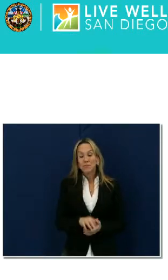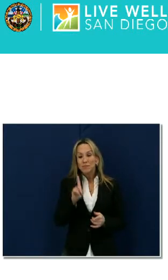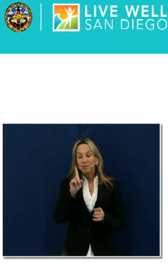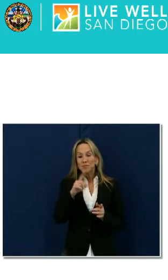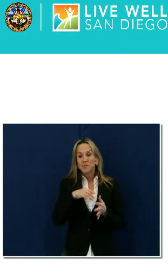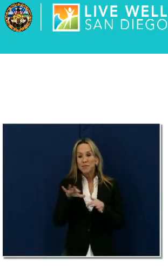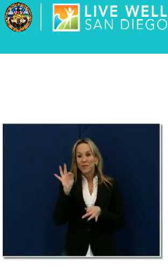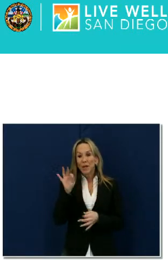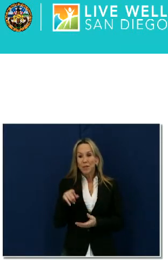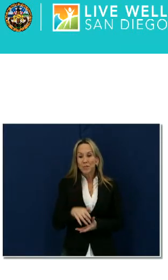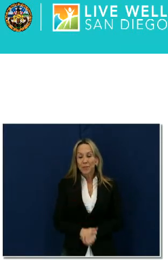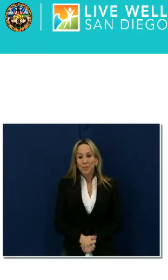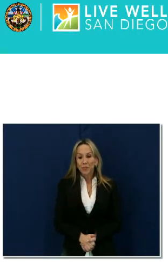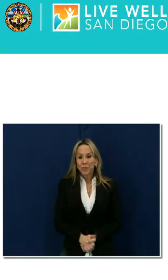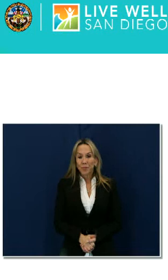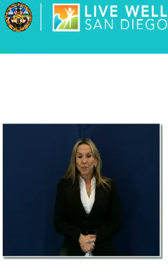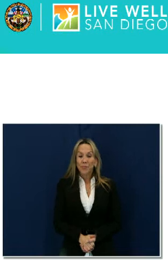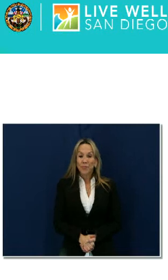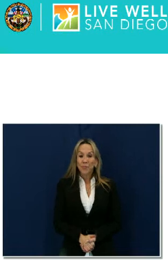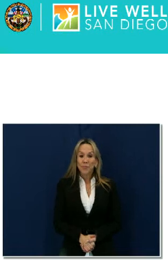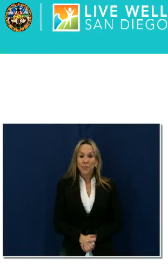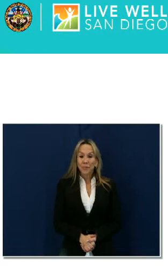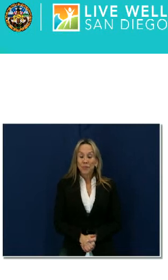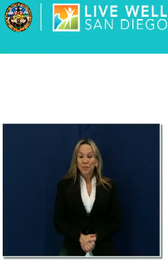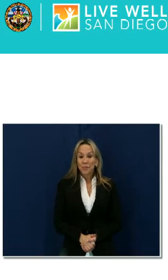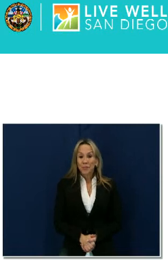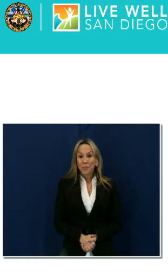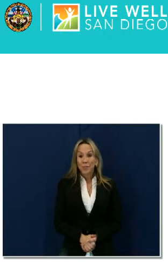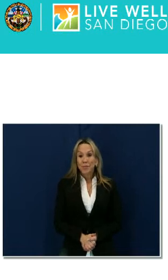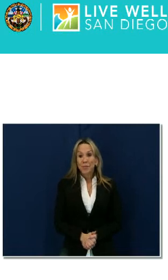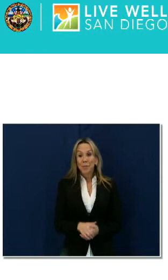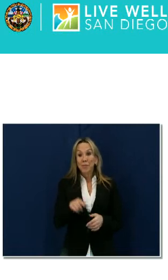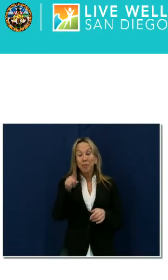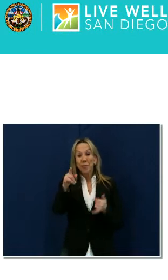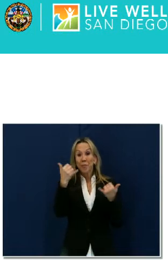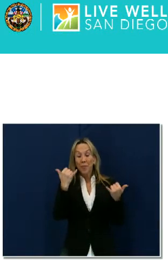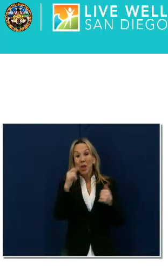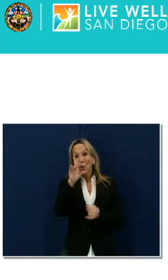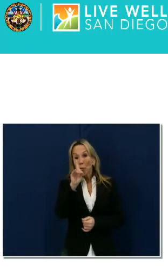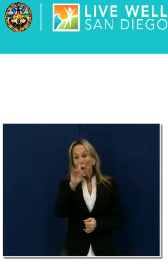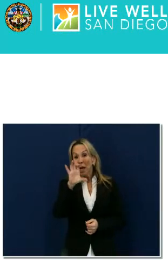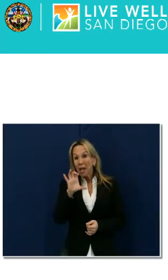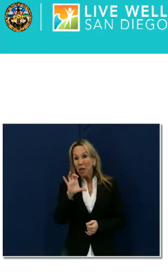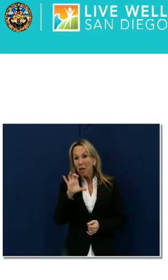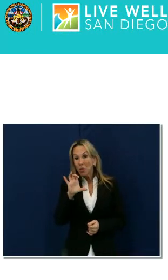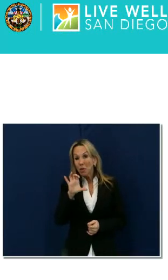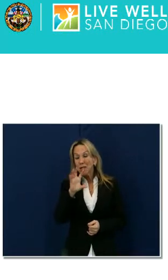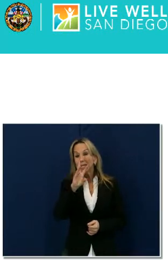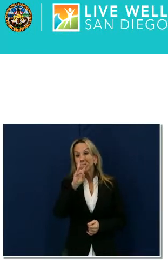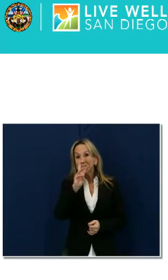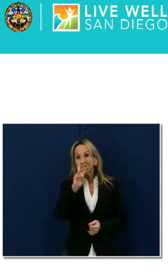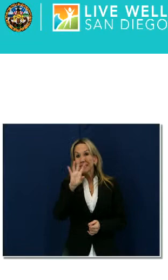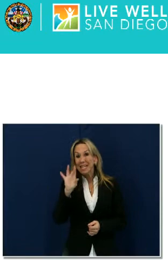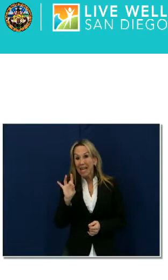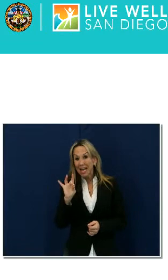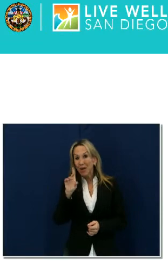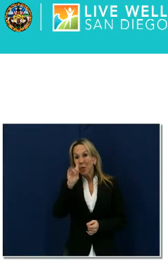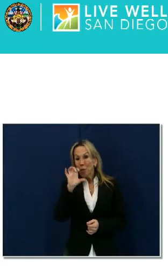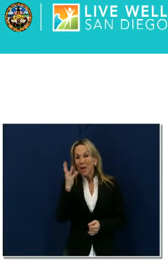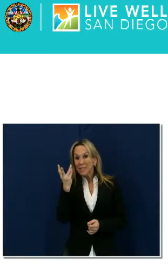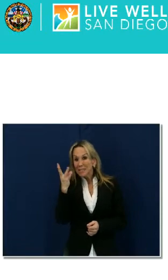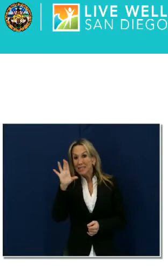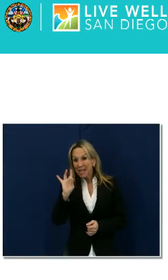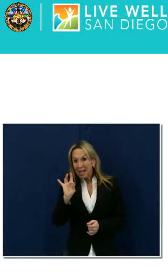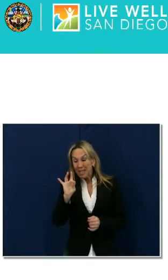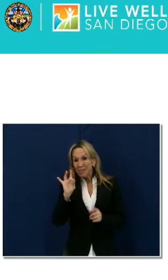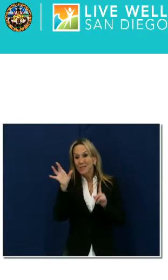next slide, this slide, thank you. Representing a total of 168 cases. Now